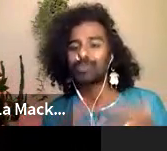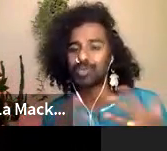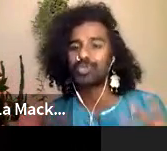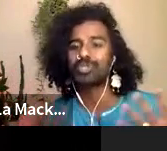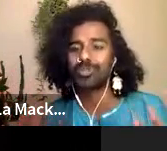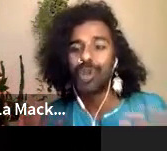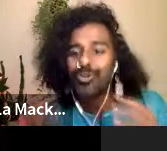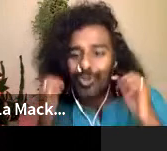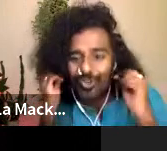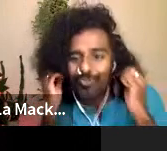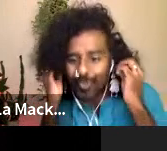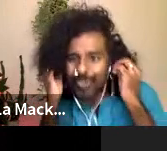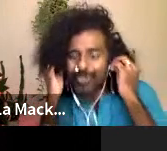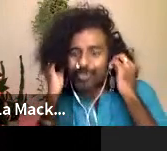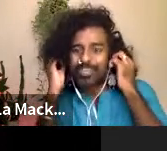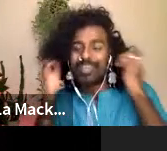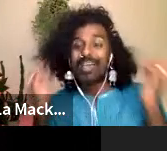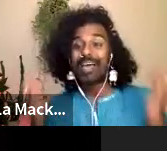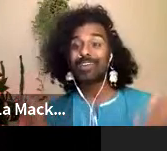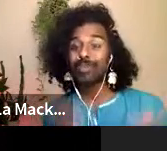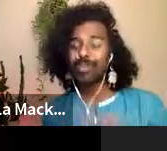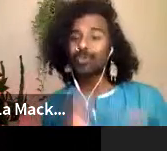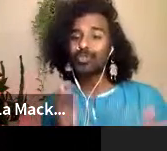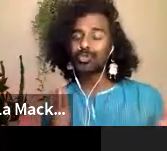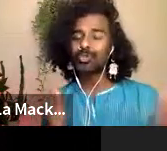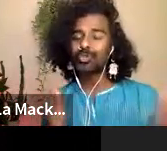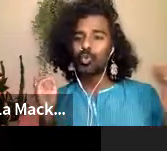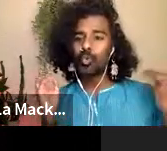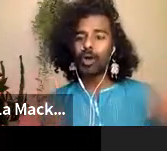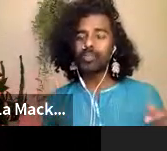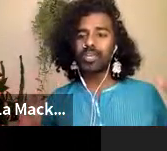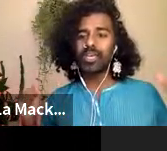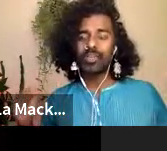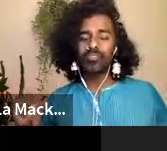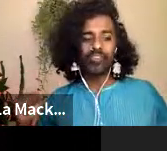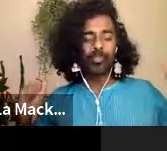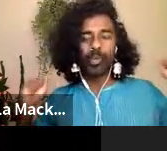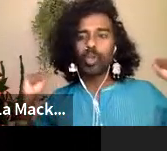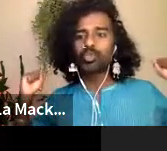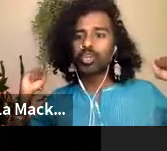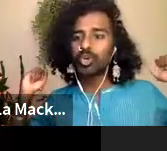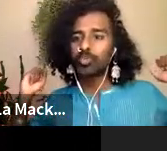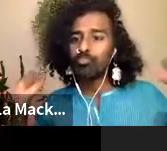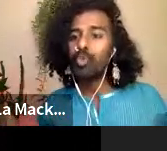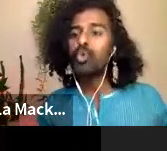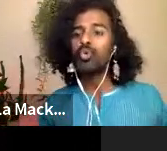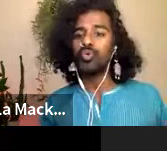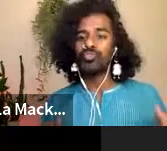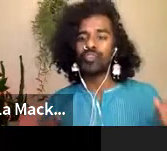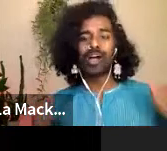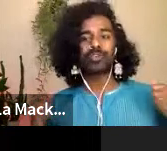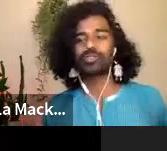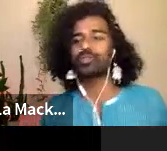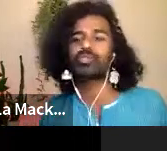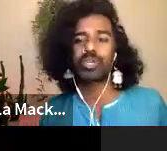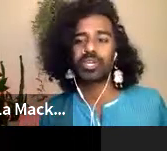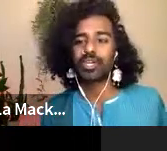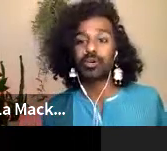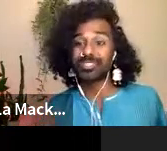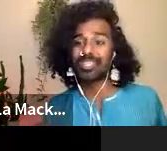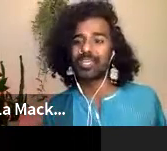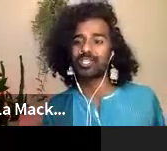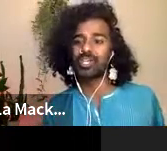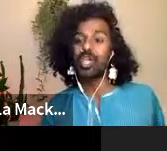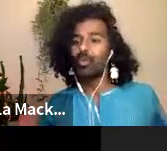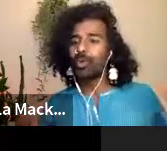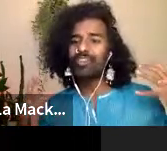guessed by now, I'm such a lover of poetry. And I really wanted to know, what if poetry could move across